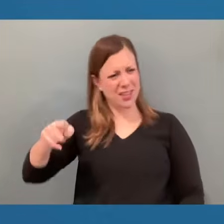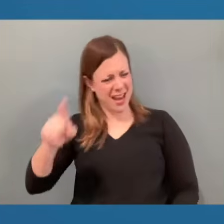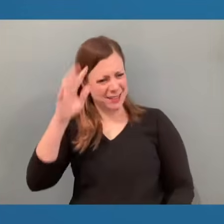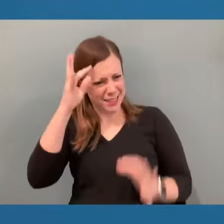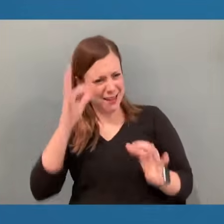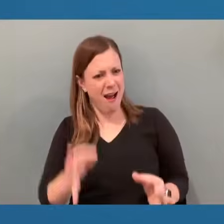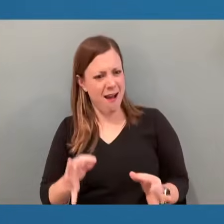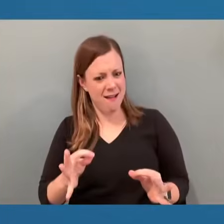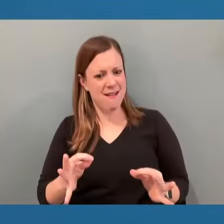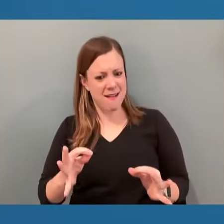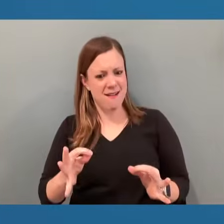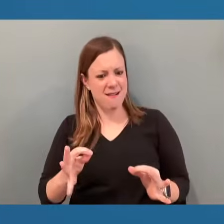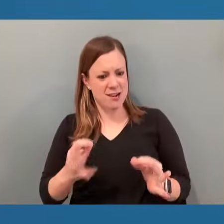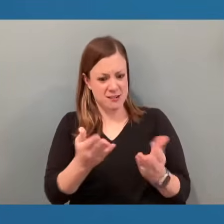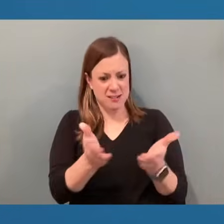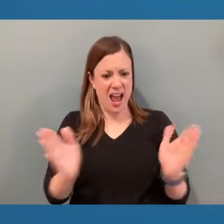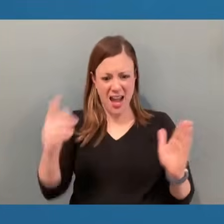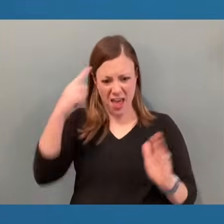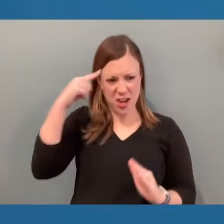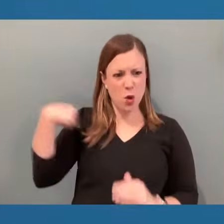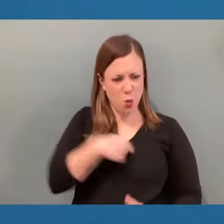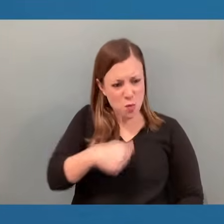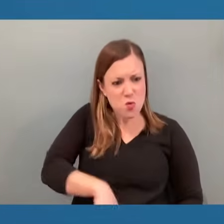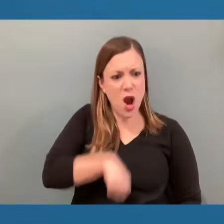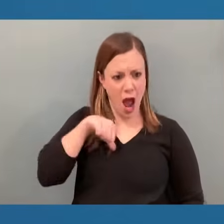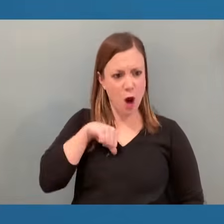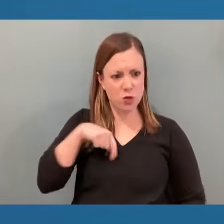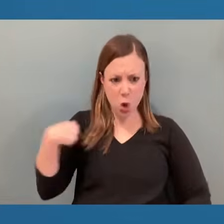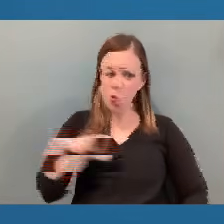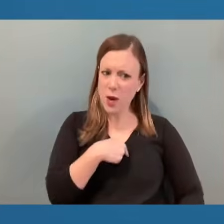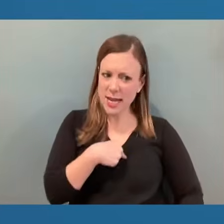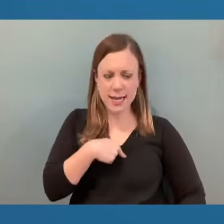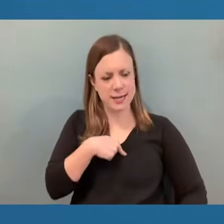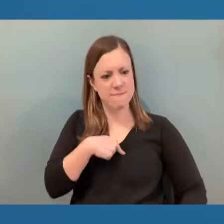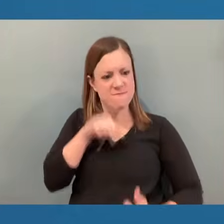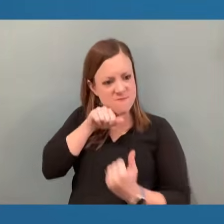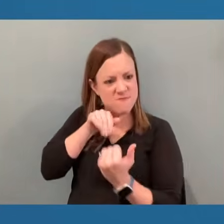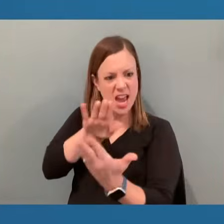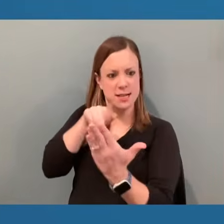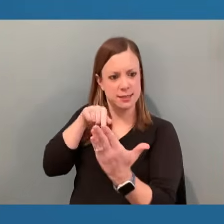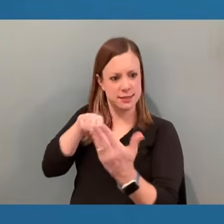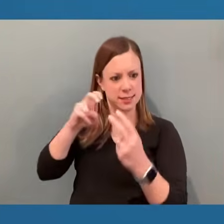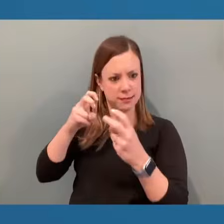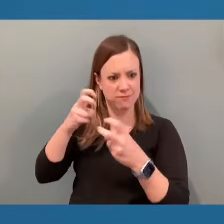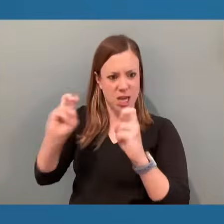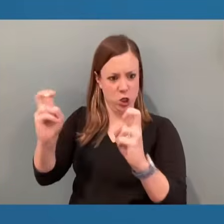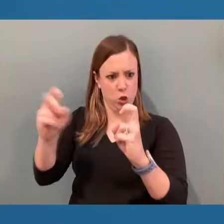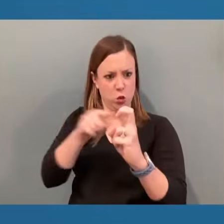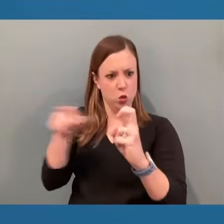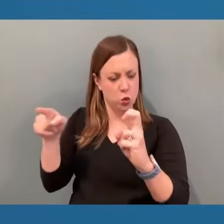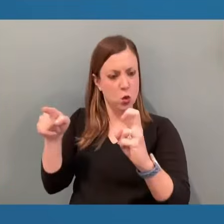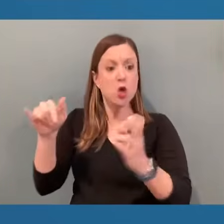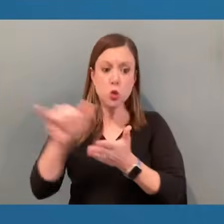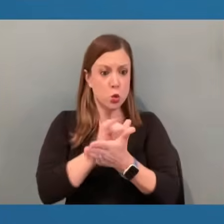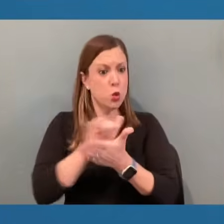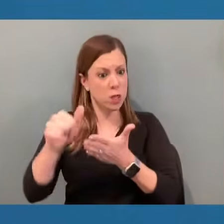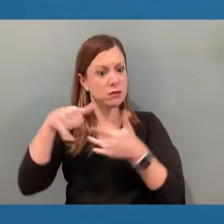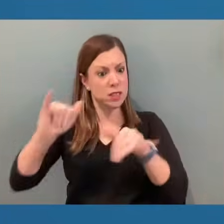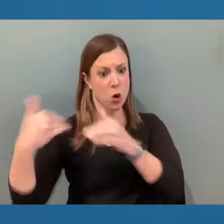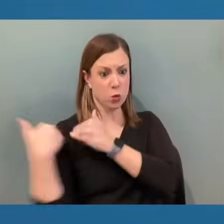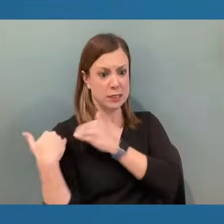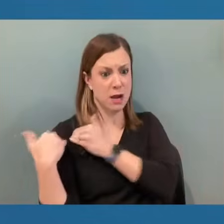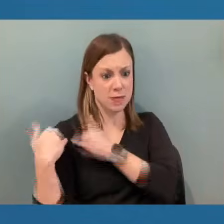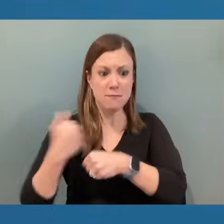that we have addressed this issue head on. New York should do its duty best to help people